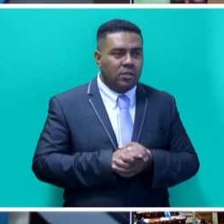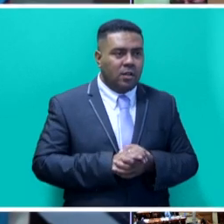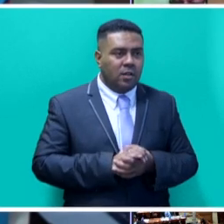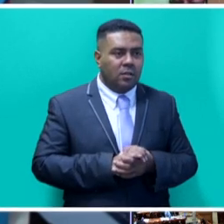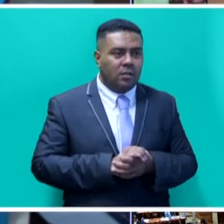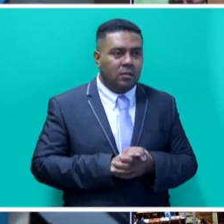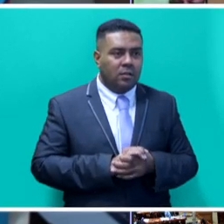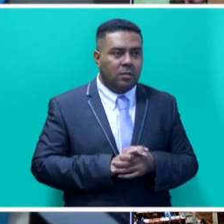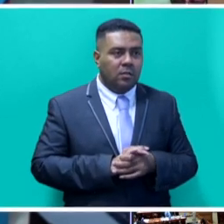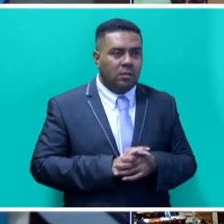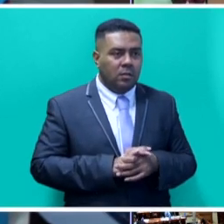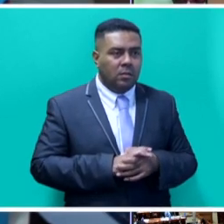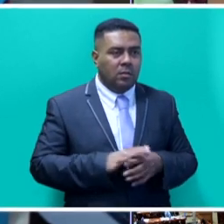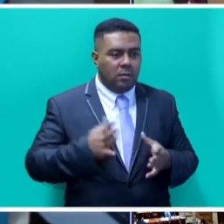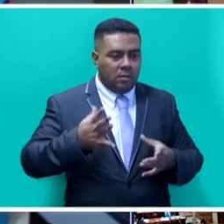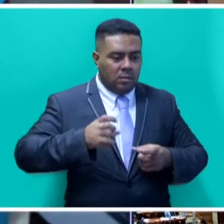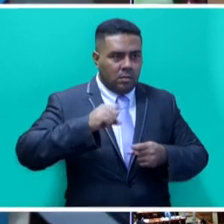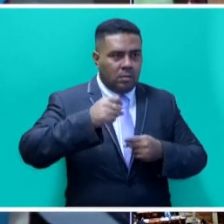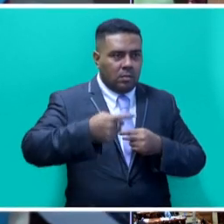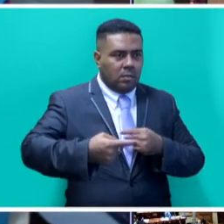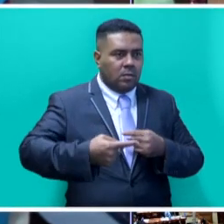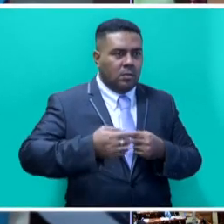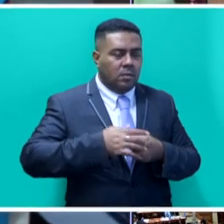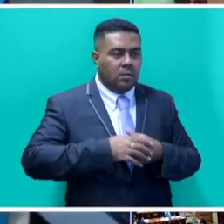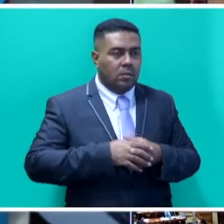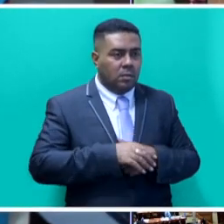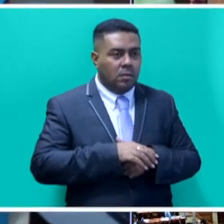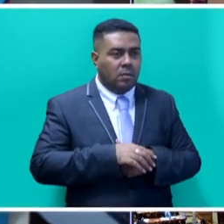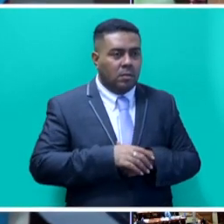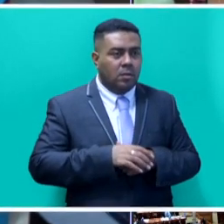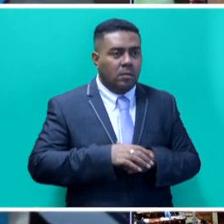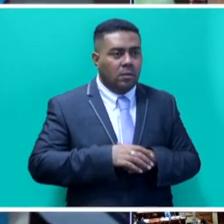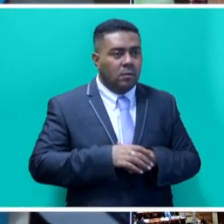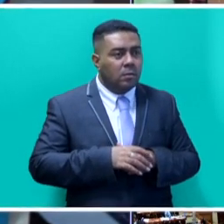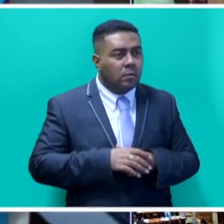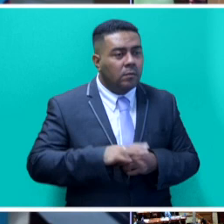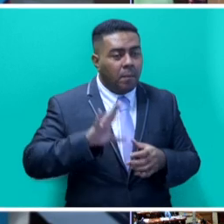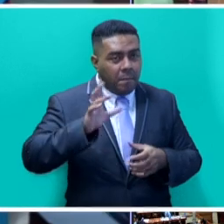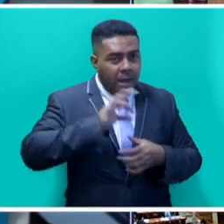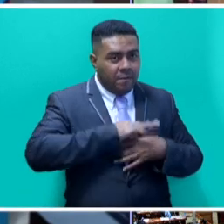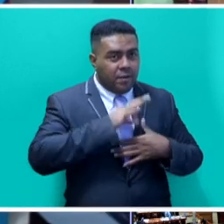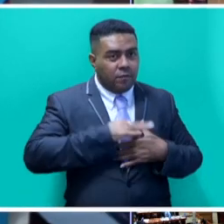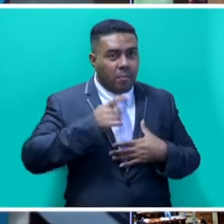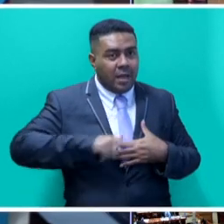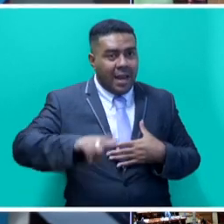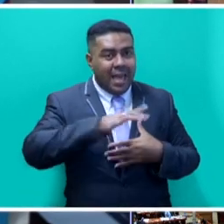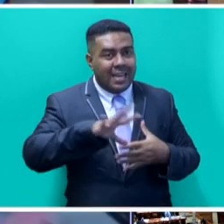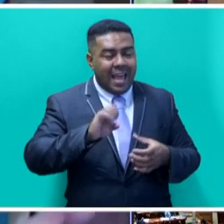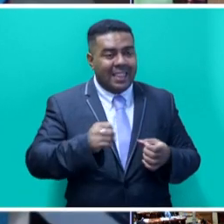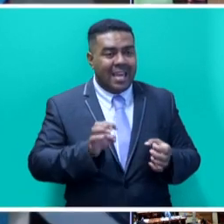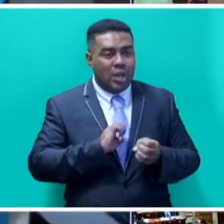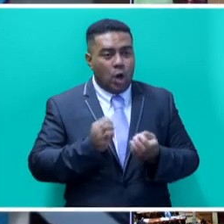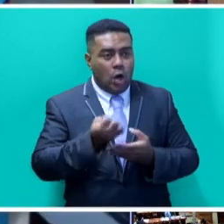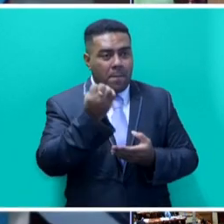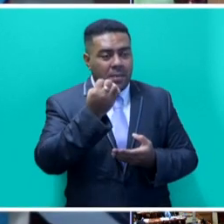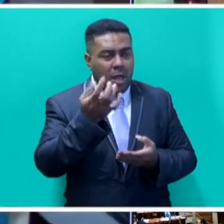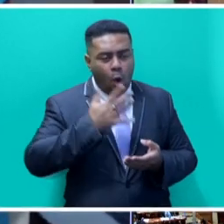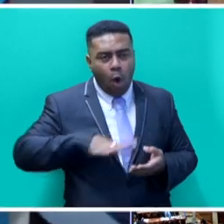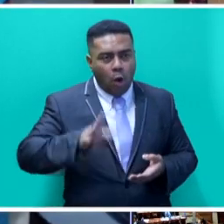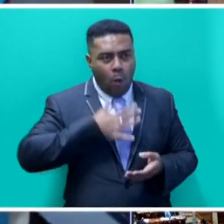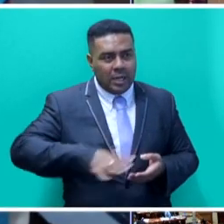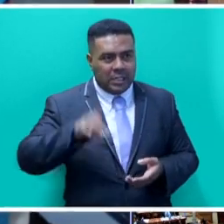productive, and innovative so that they can benefit from their land and our economy. I thought we all wanted